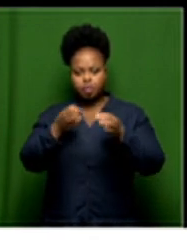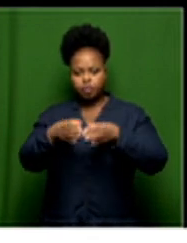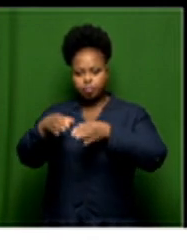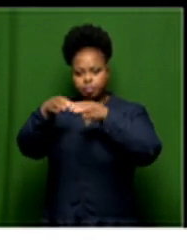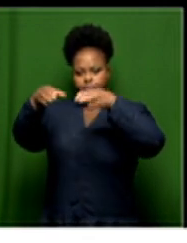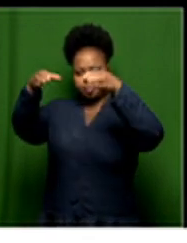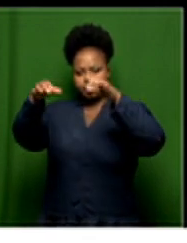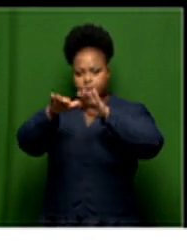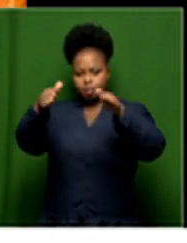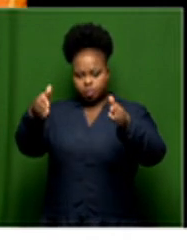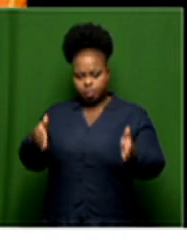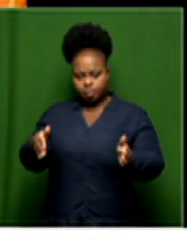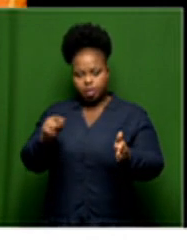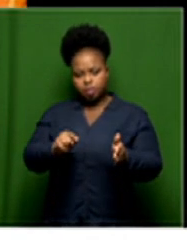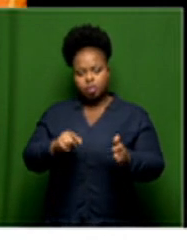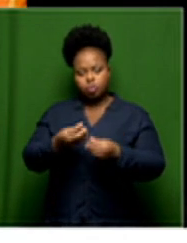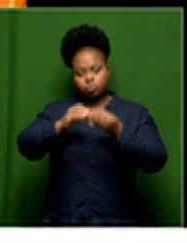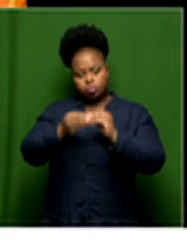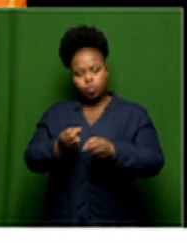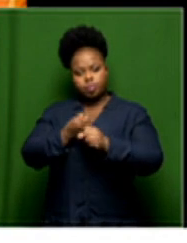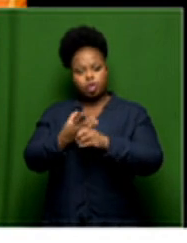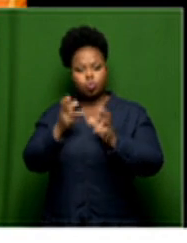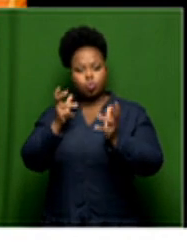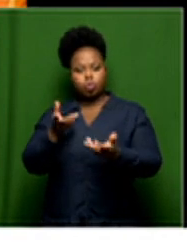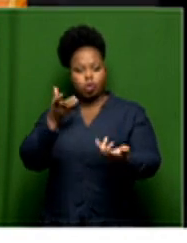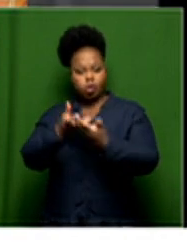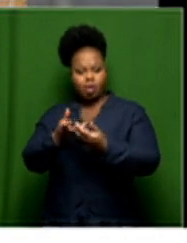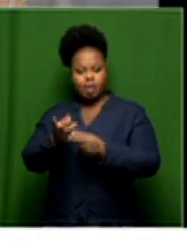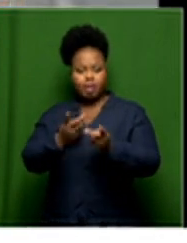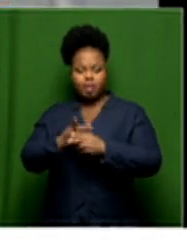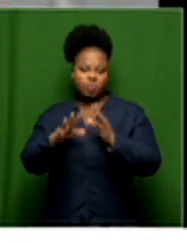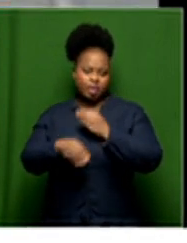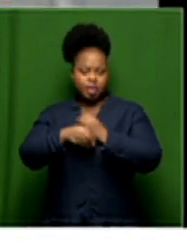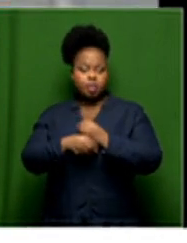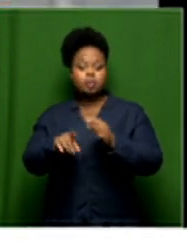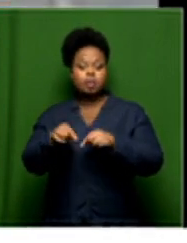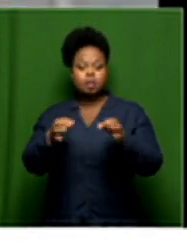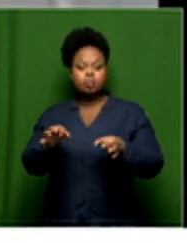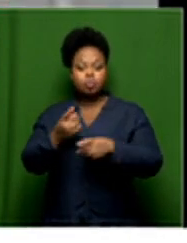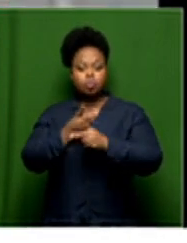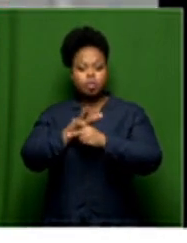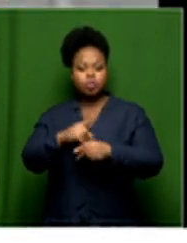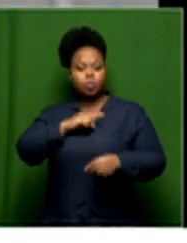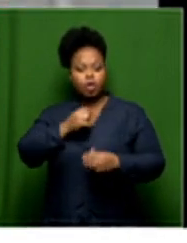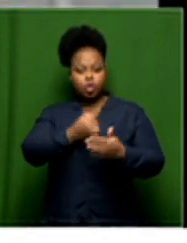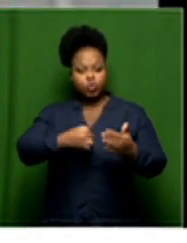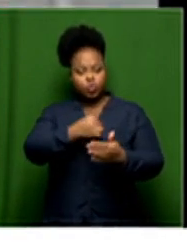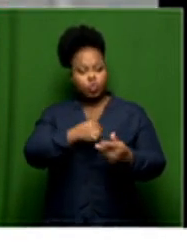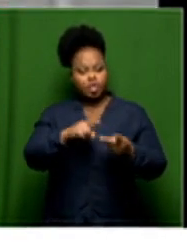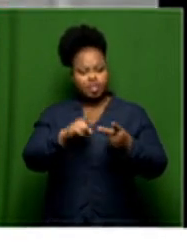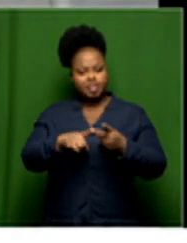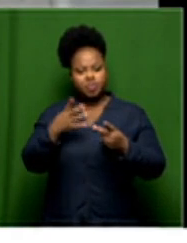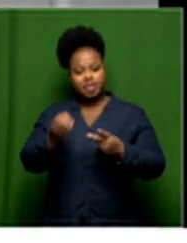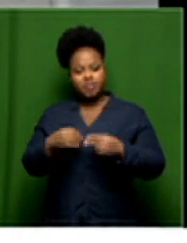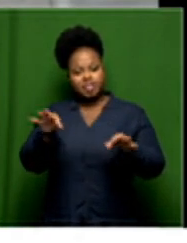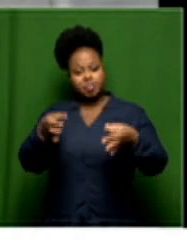a tapas table. And we made sure that we created that mood. And then to add to that, obviously, we've got the music. So while you're cooking or entertaining, you've